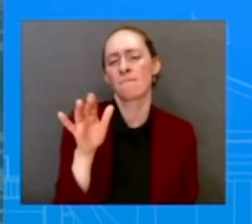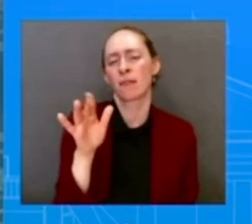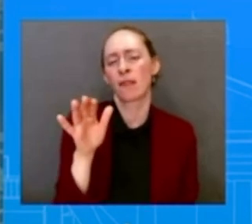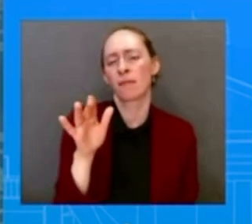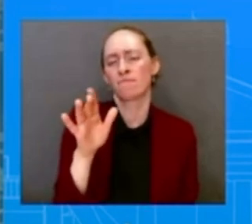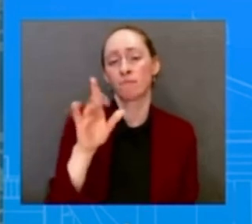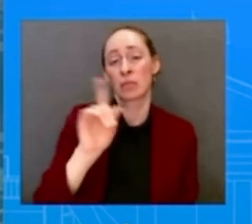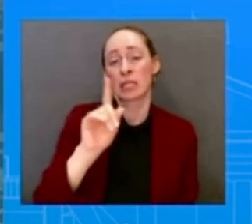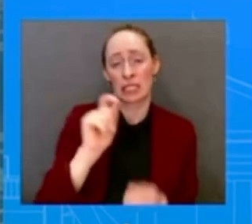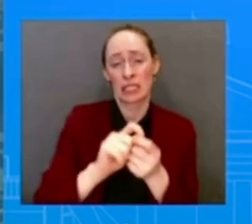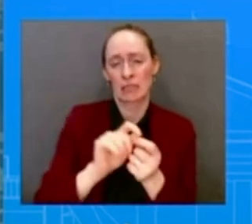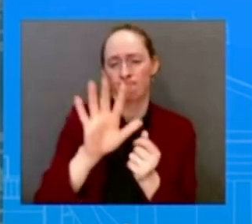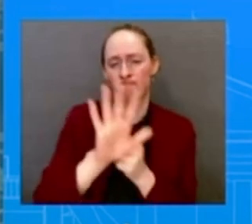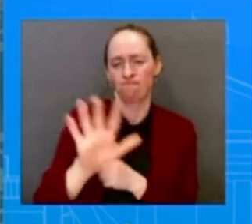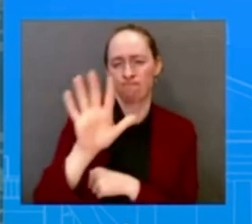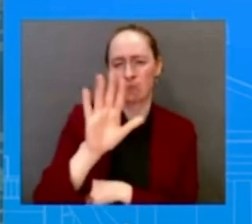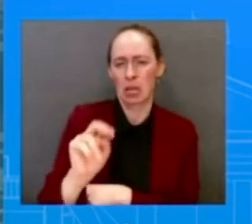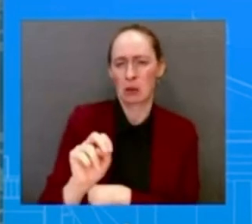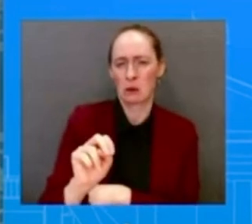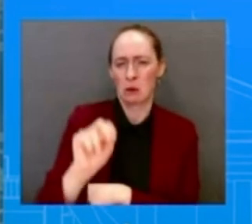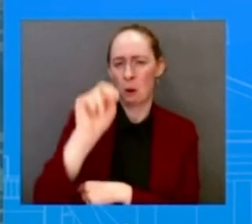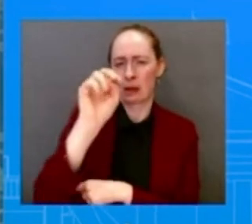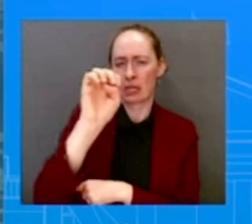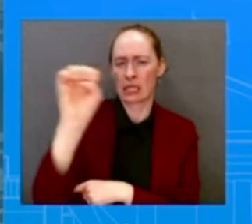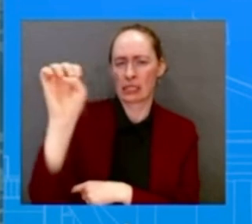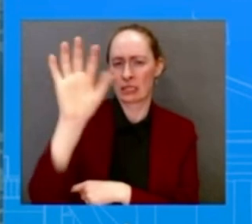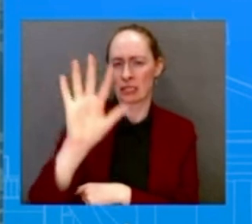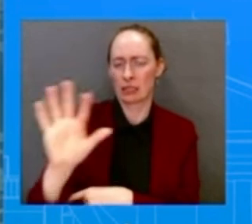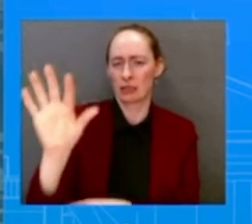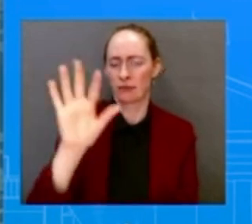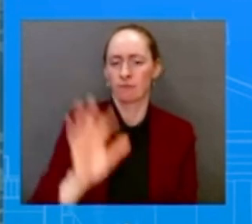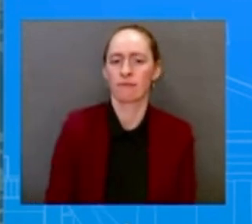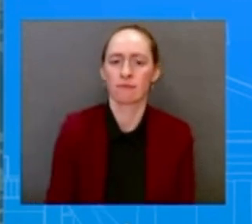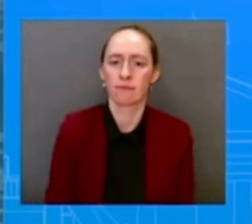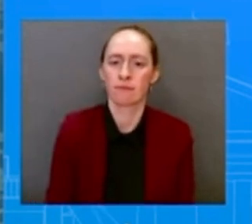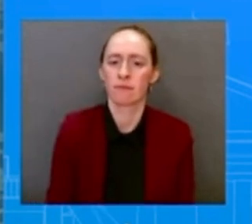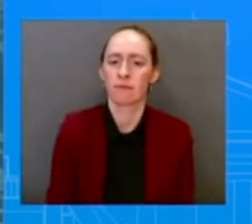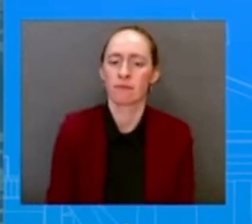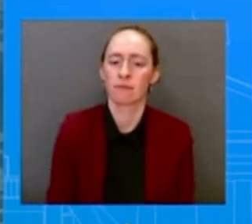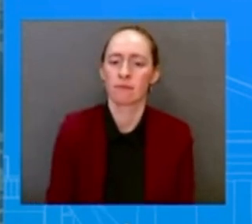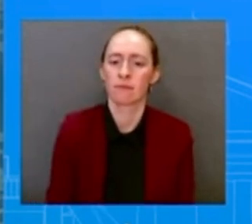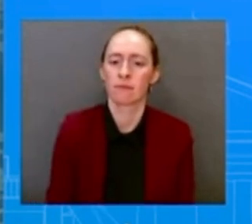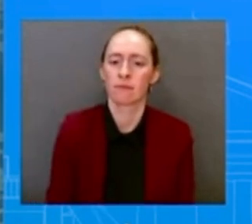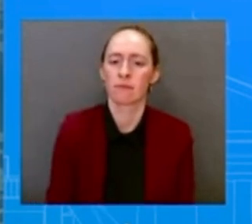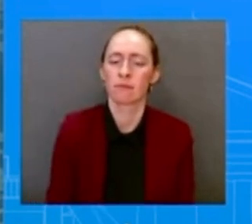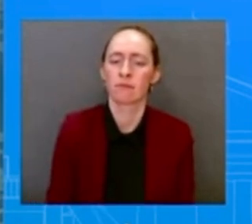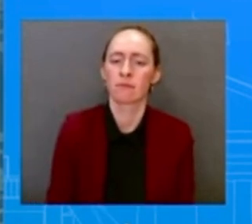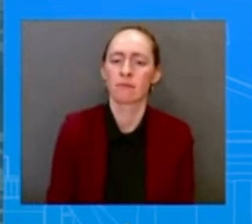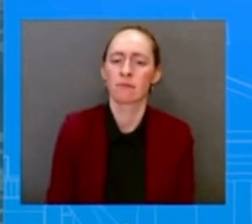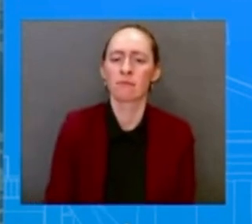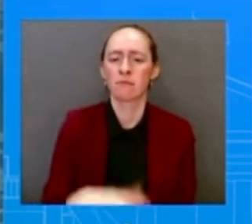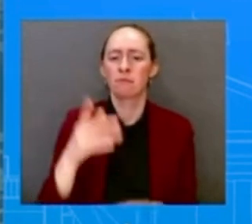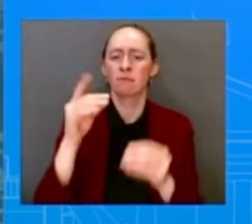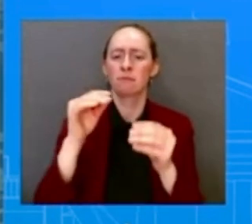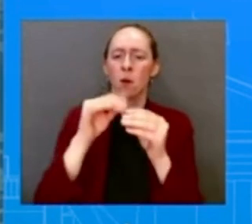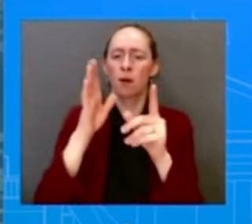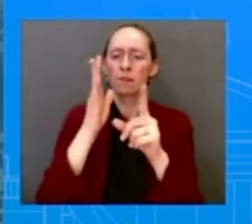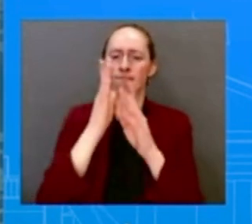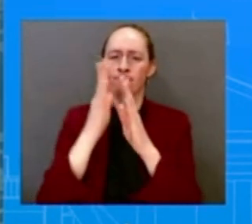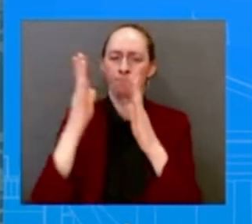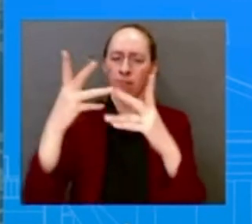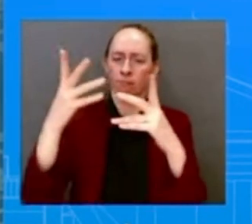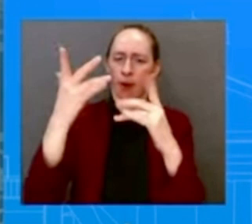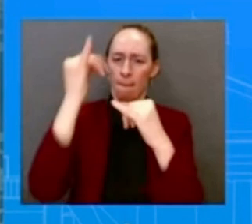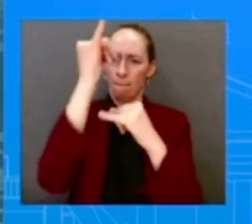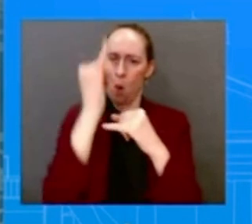northeastern part of Alaska, right near the Alaska-Canada border. So near the Arctic Ocean? In fact, that's where it